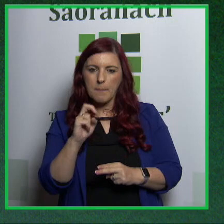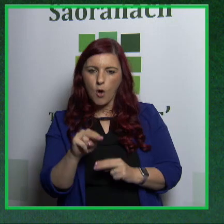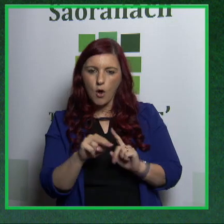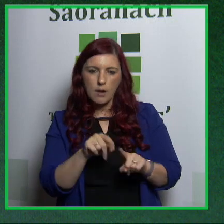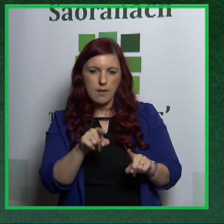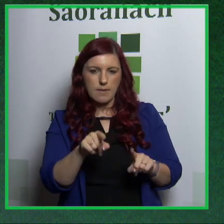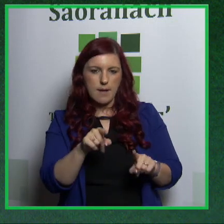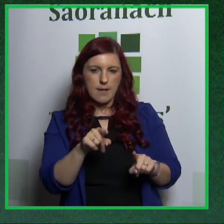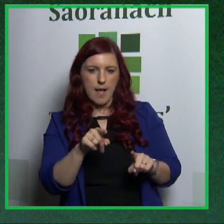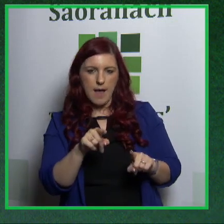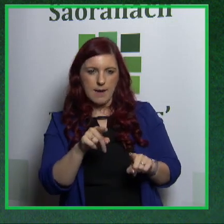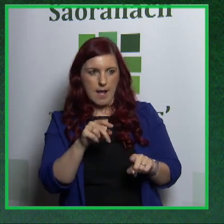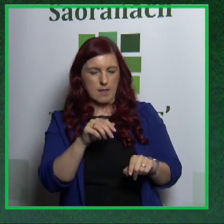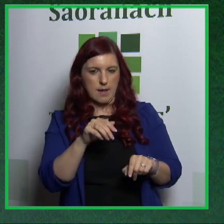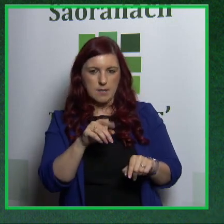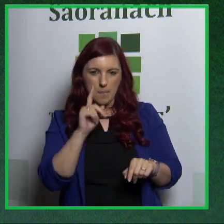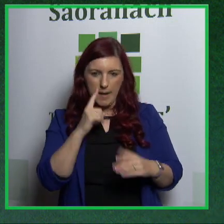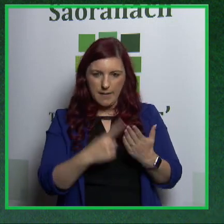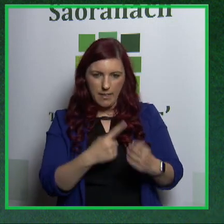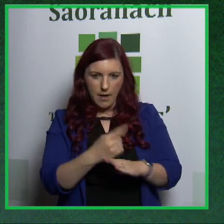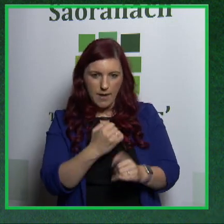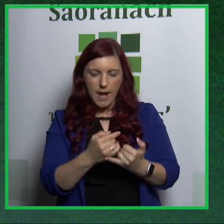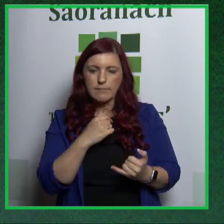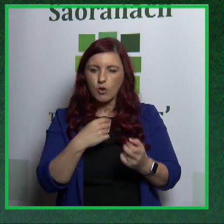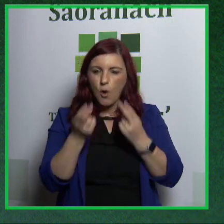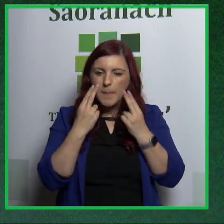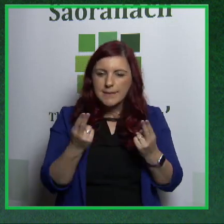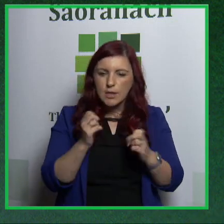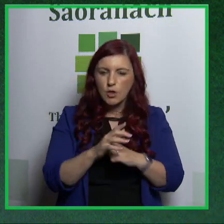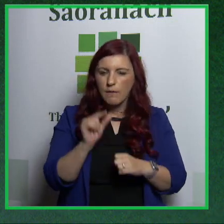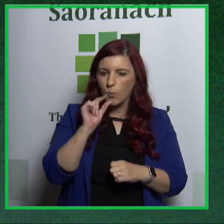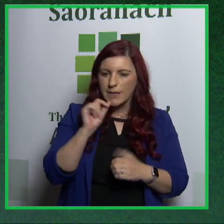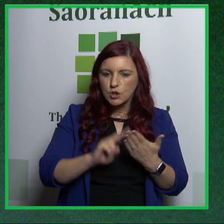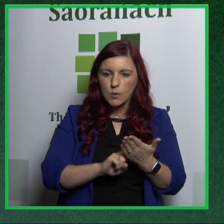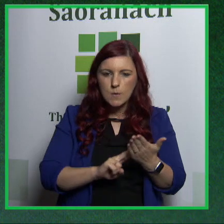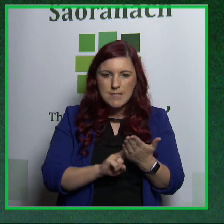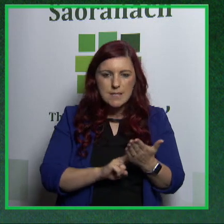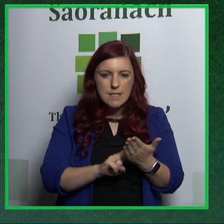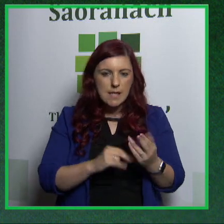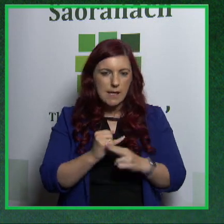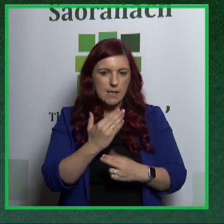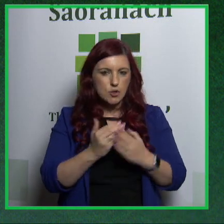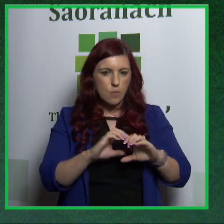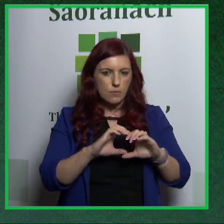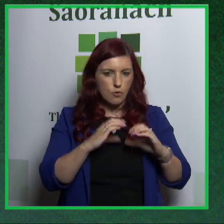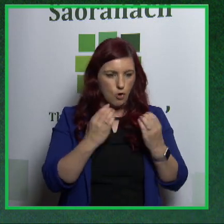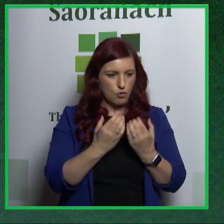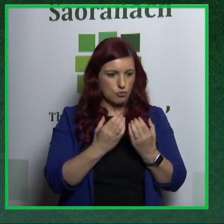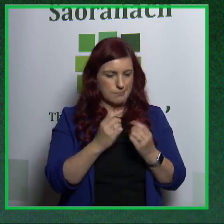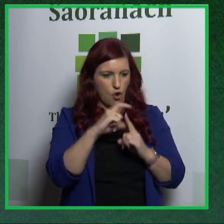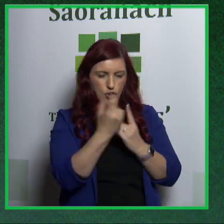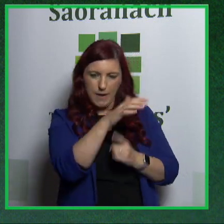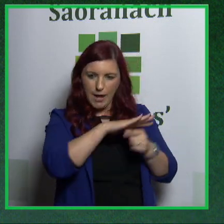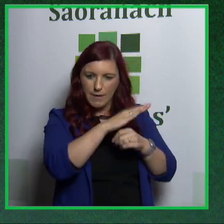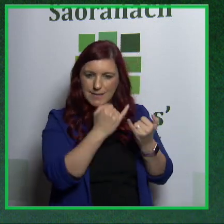was only weed, that the normalisation of weed use within subcultures like Ballymun, and like